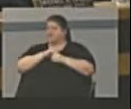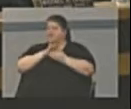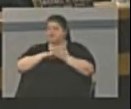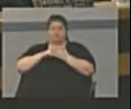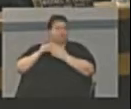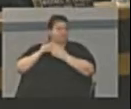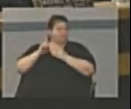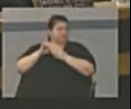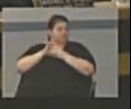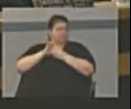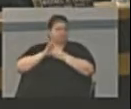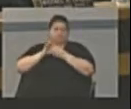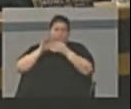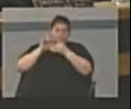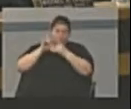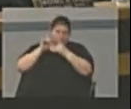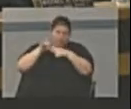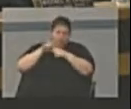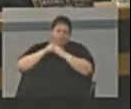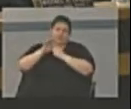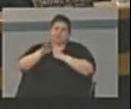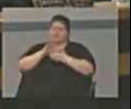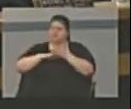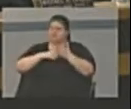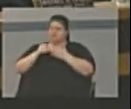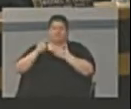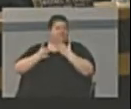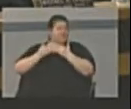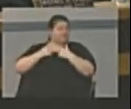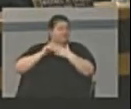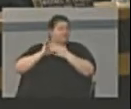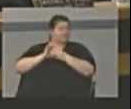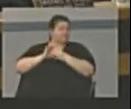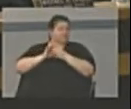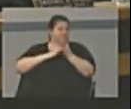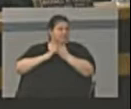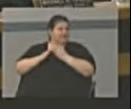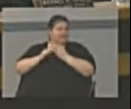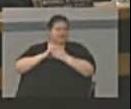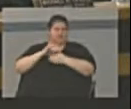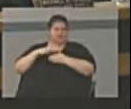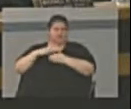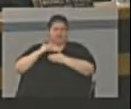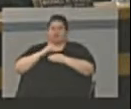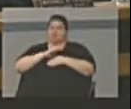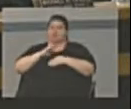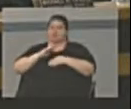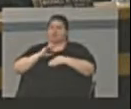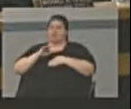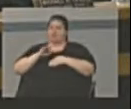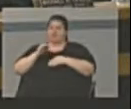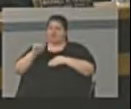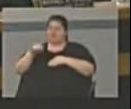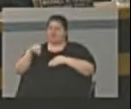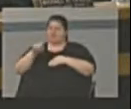It might be beneficial to have a maybe a joint meeting of the Planning Commission and Board of Appeals so that they can